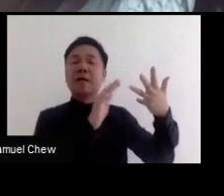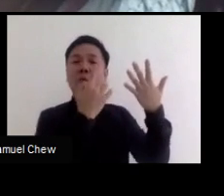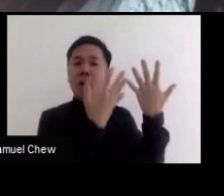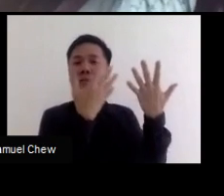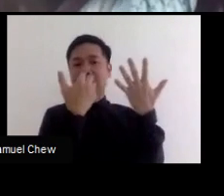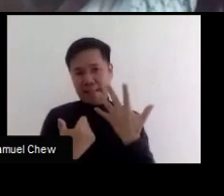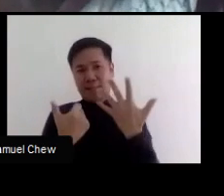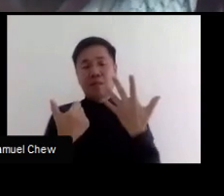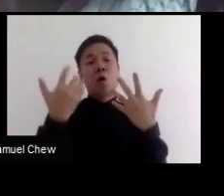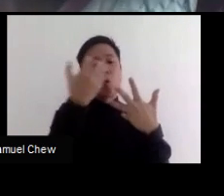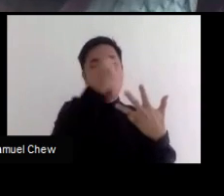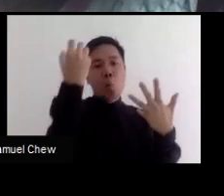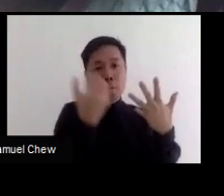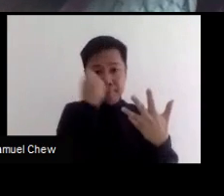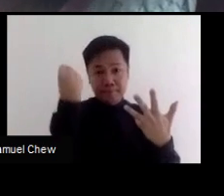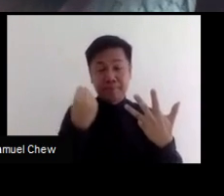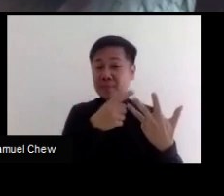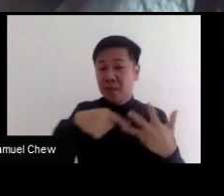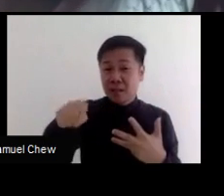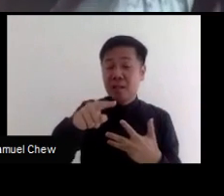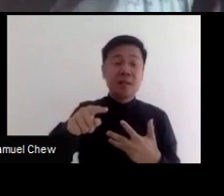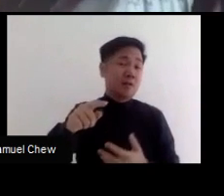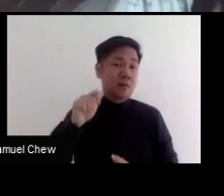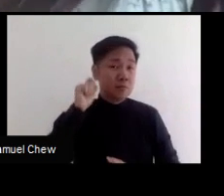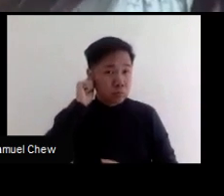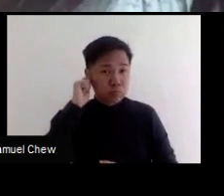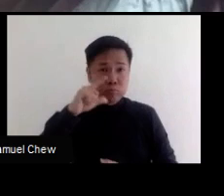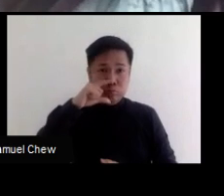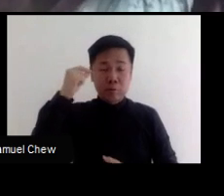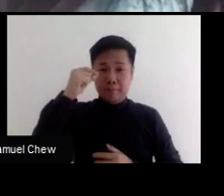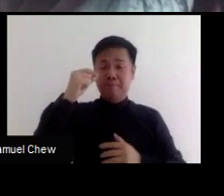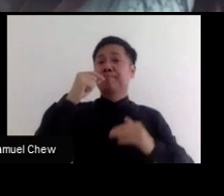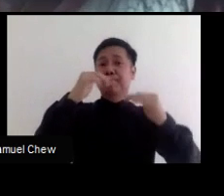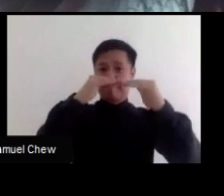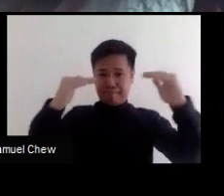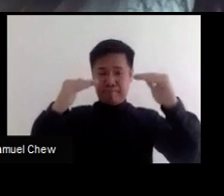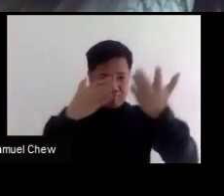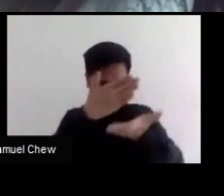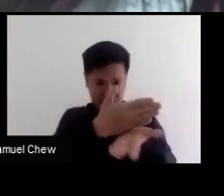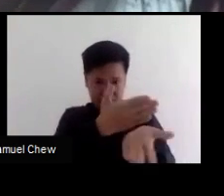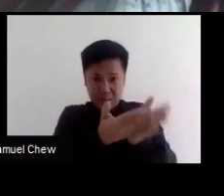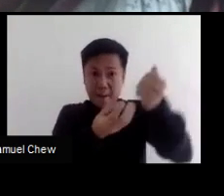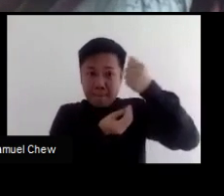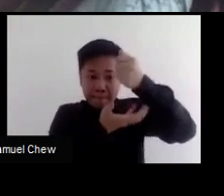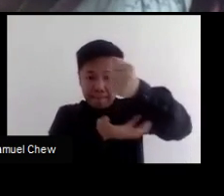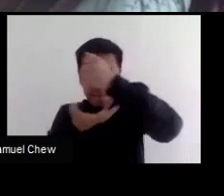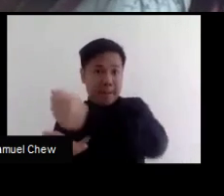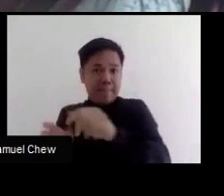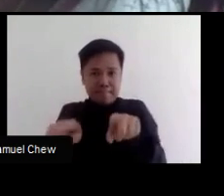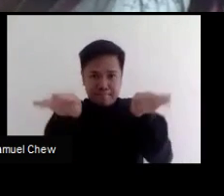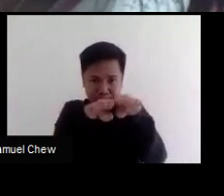are strengthening gender responsive budgeting. We develop an information portal to